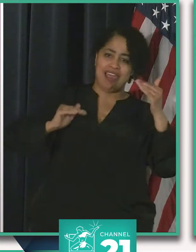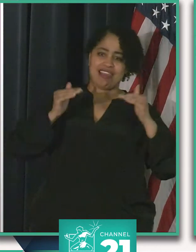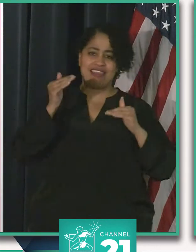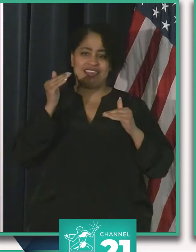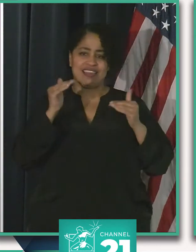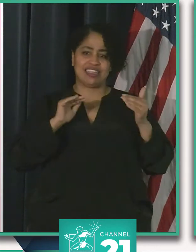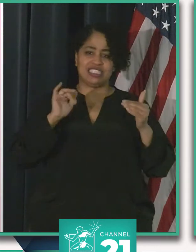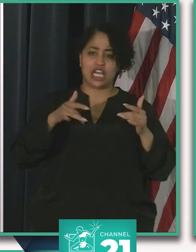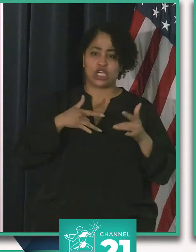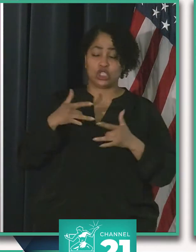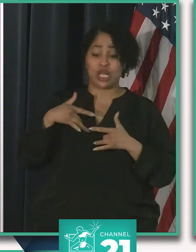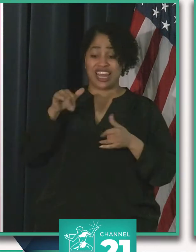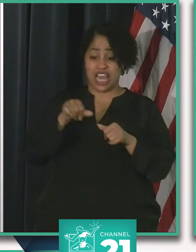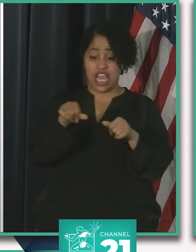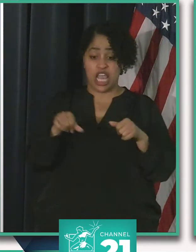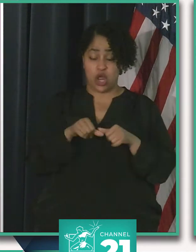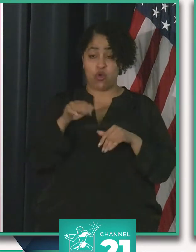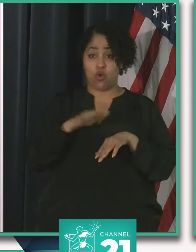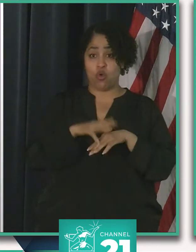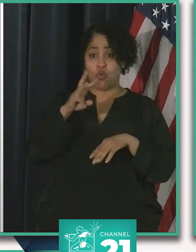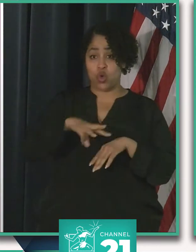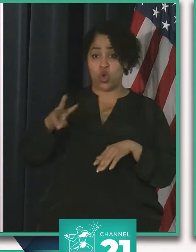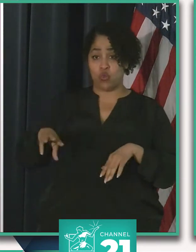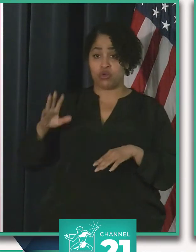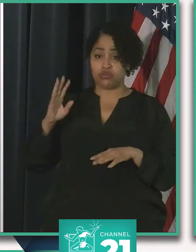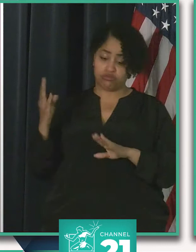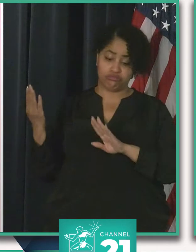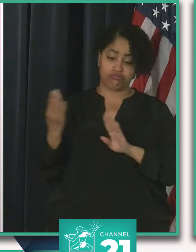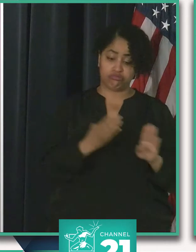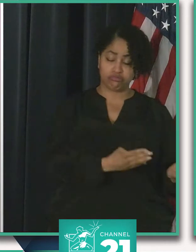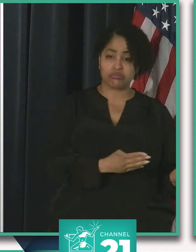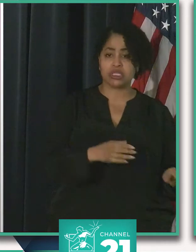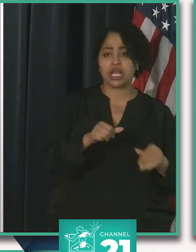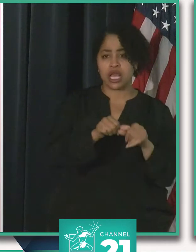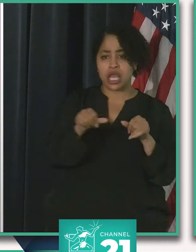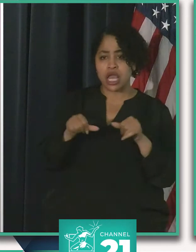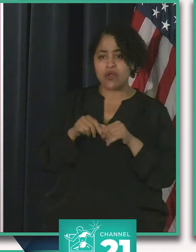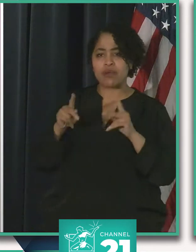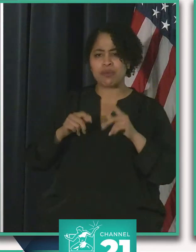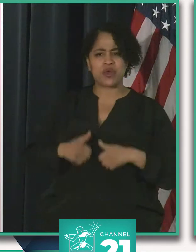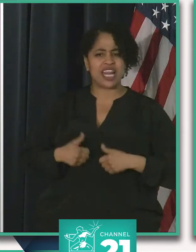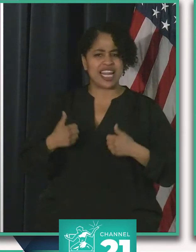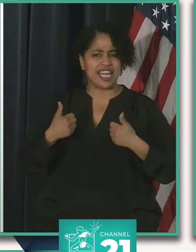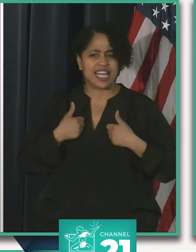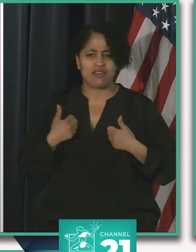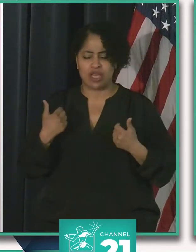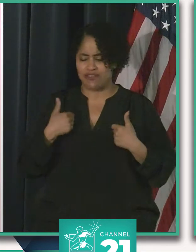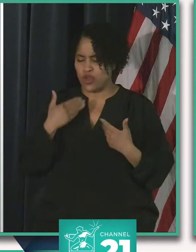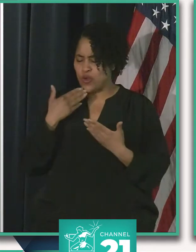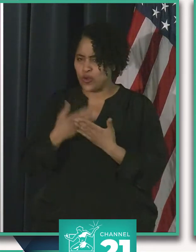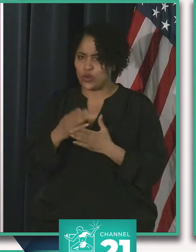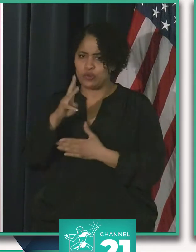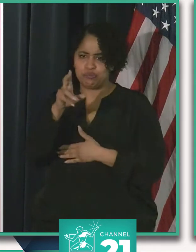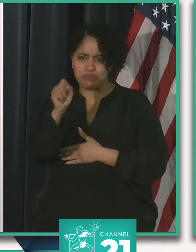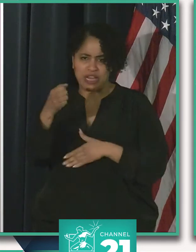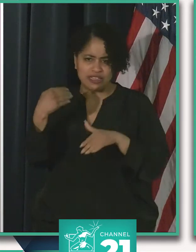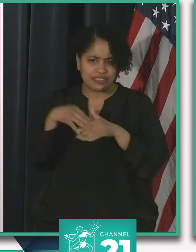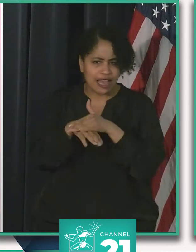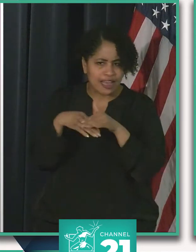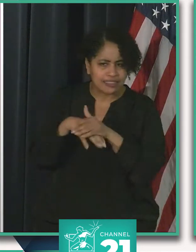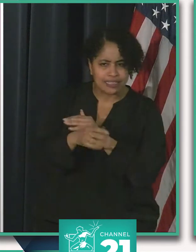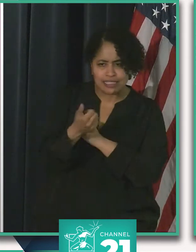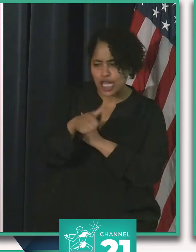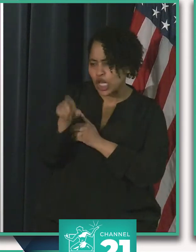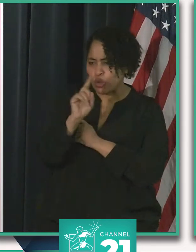concerns. That area along Woodward is an area where people live. You get good bus access to just